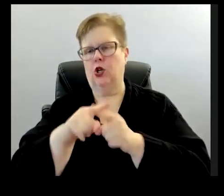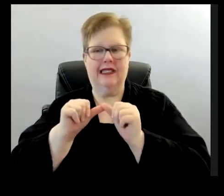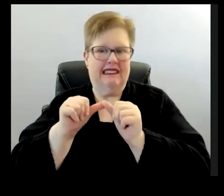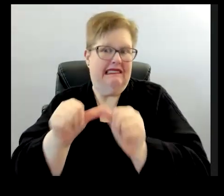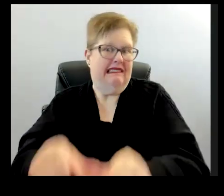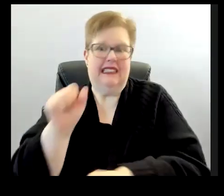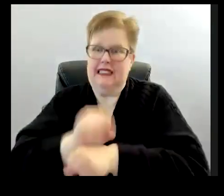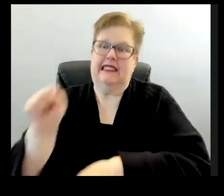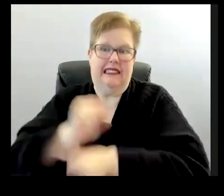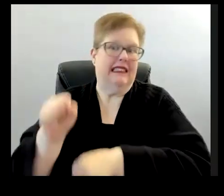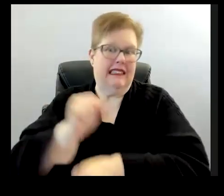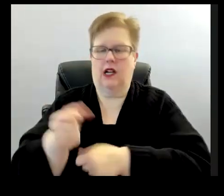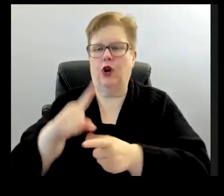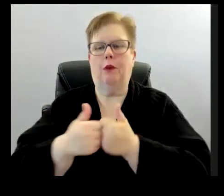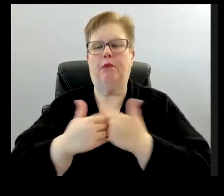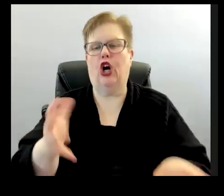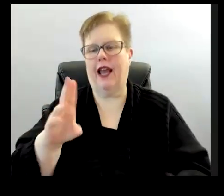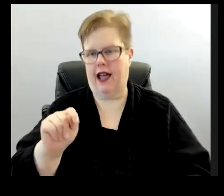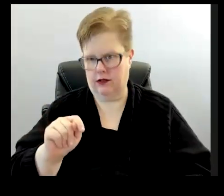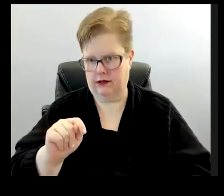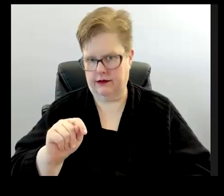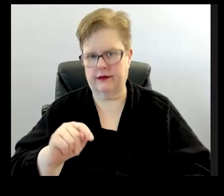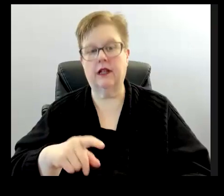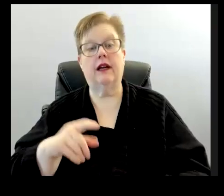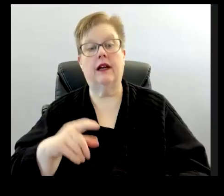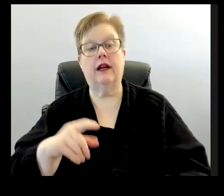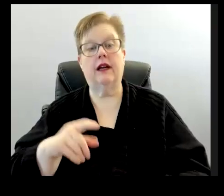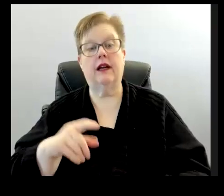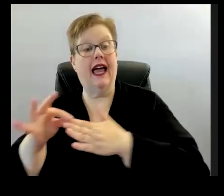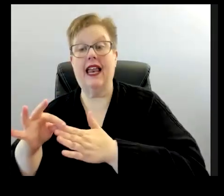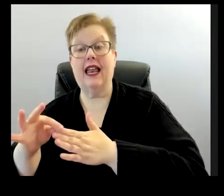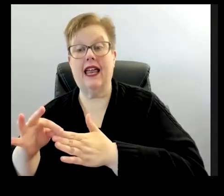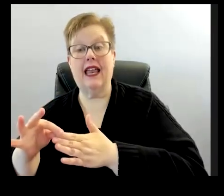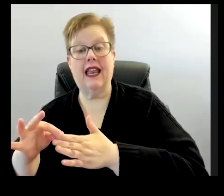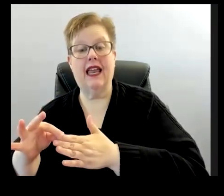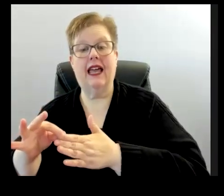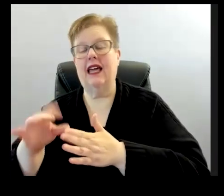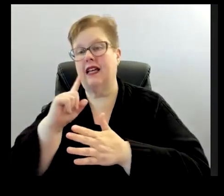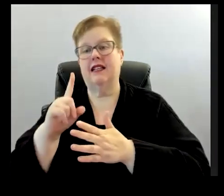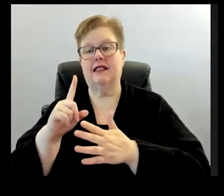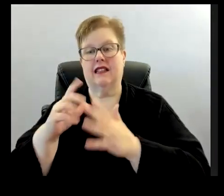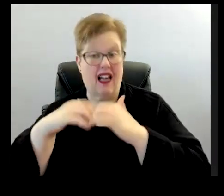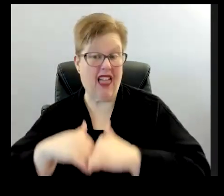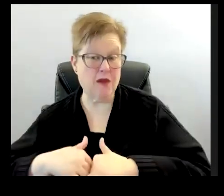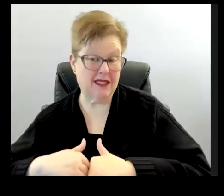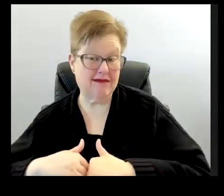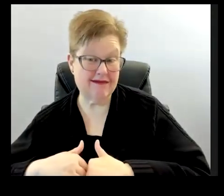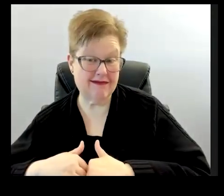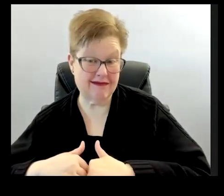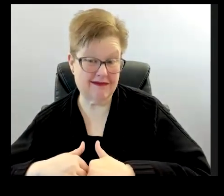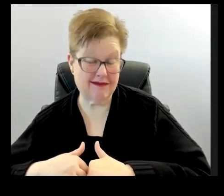when you are already burnt out. And what that leads to is deeper burnout and ultimate collapse. And